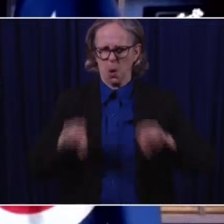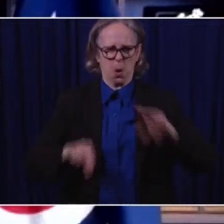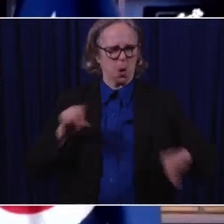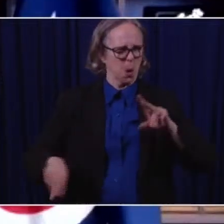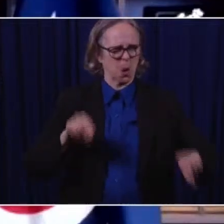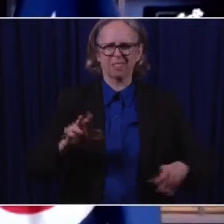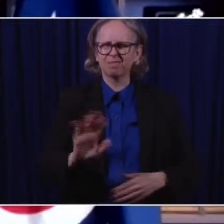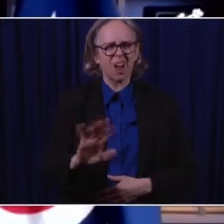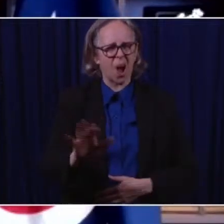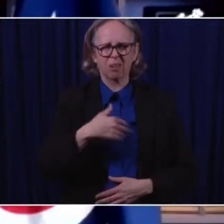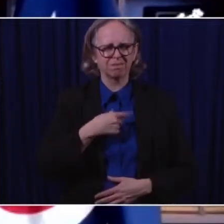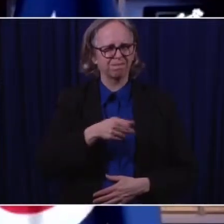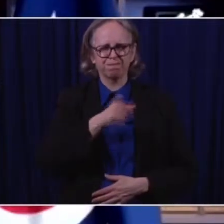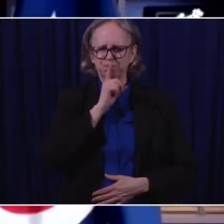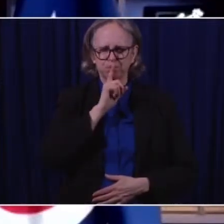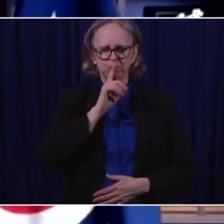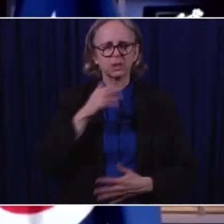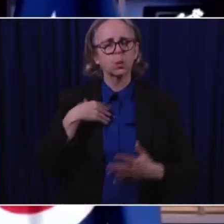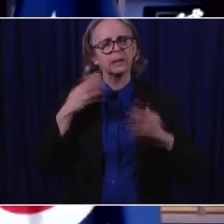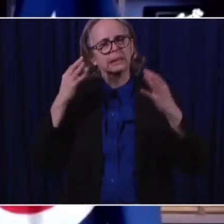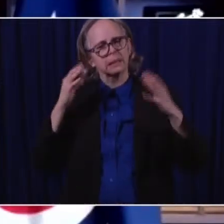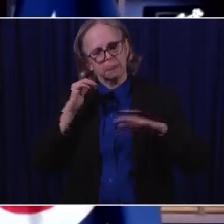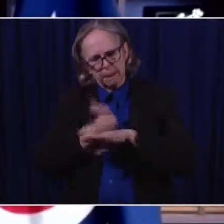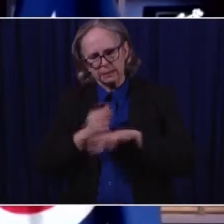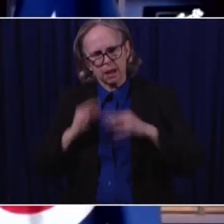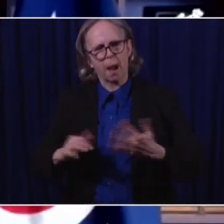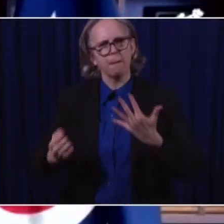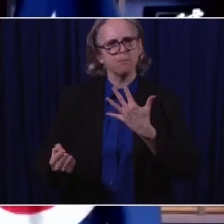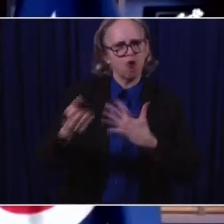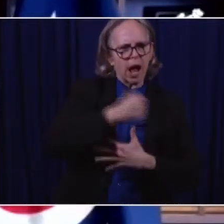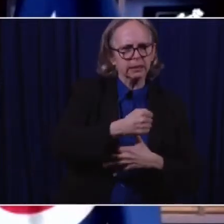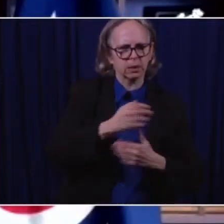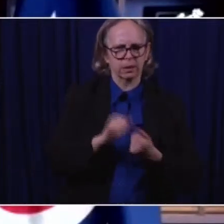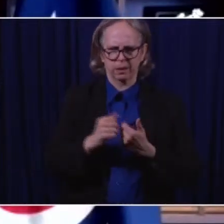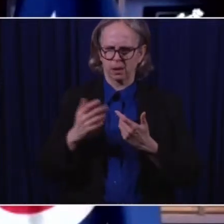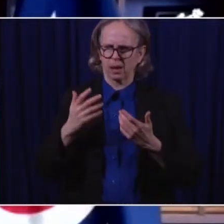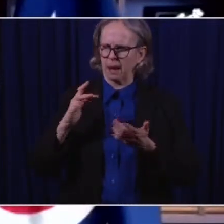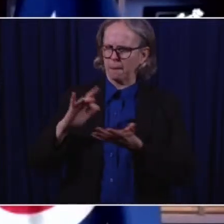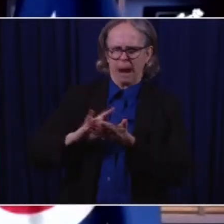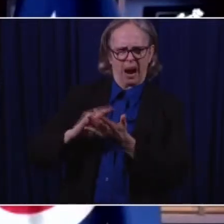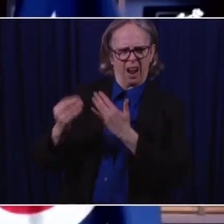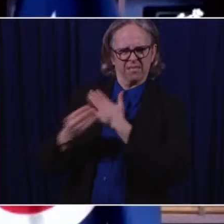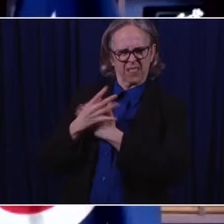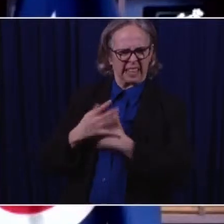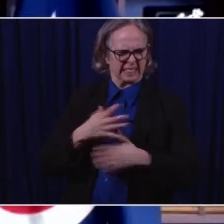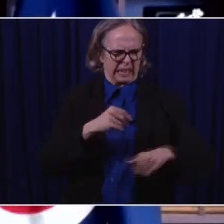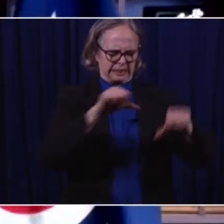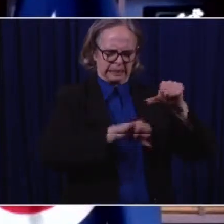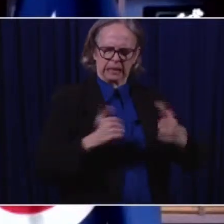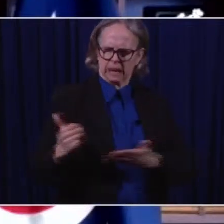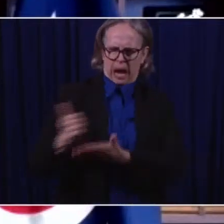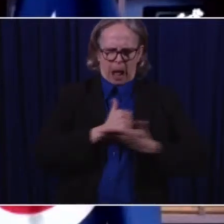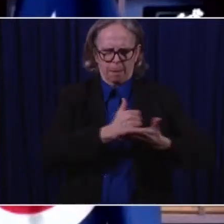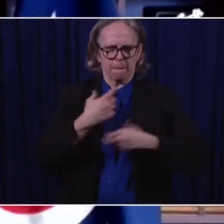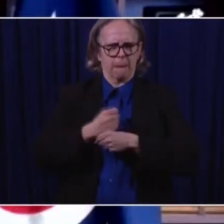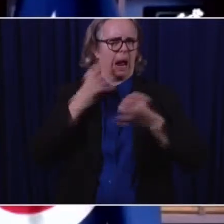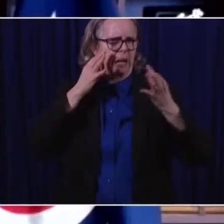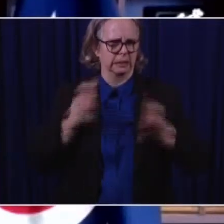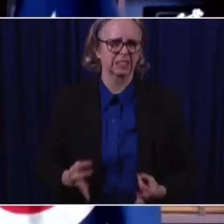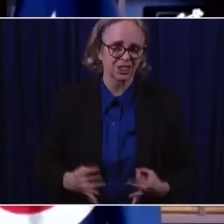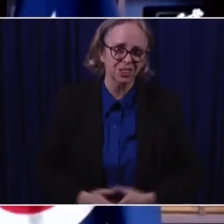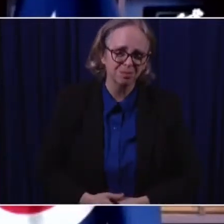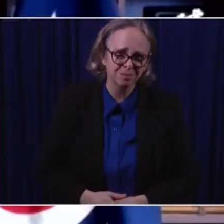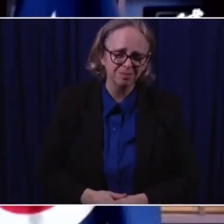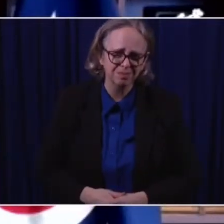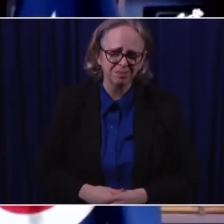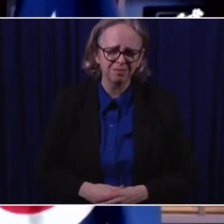prioritization process based on the best medical advice. And we confronted this question, we've confronted this question